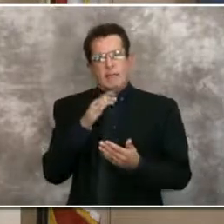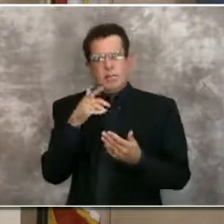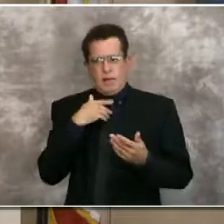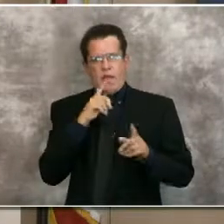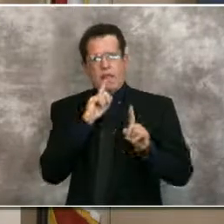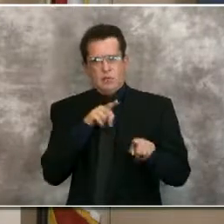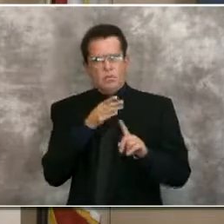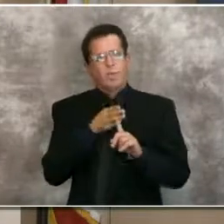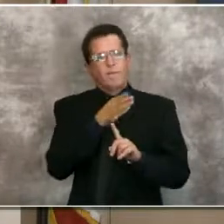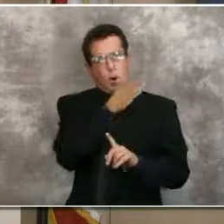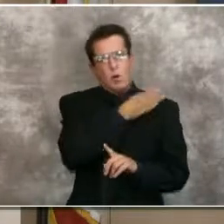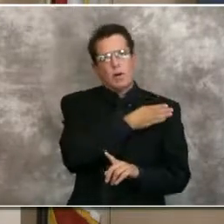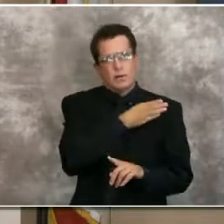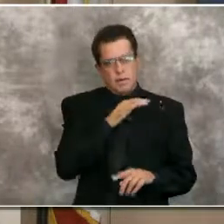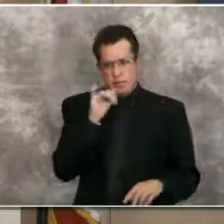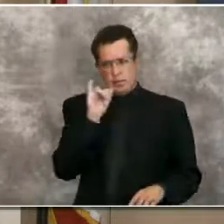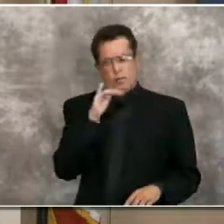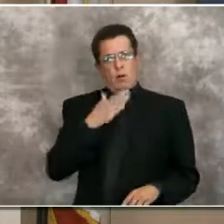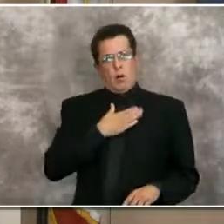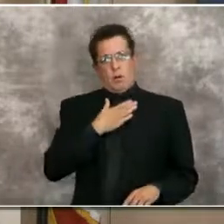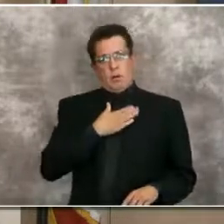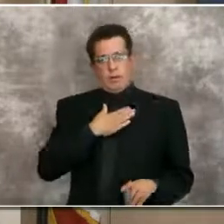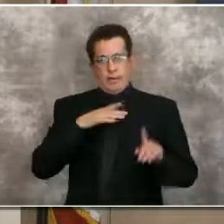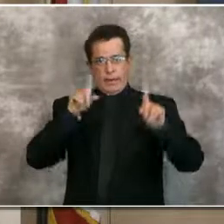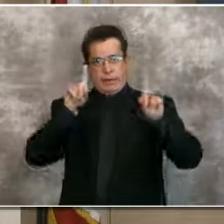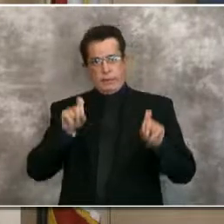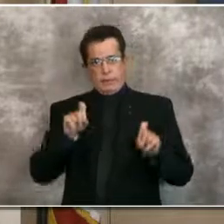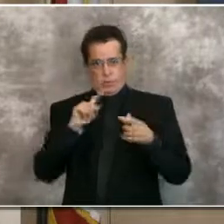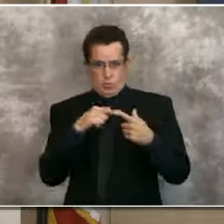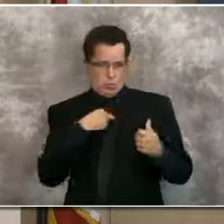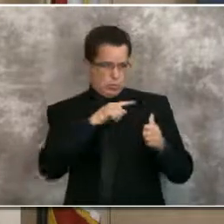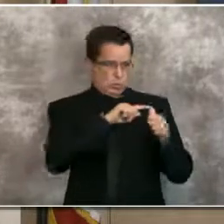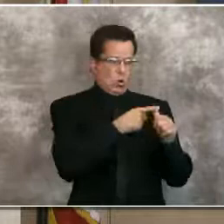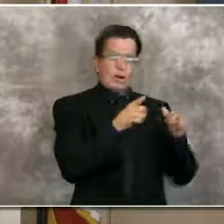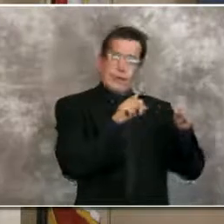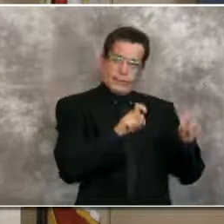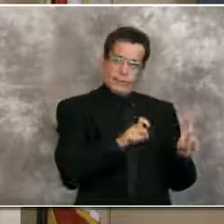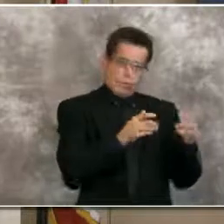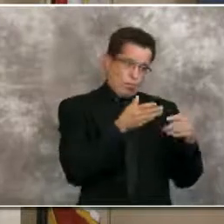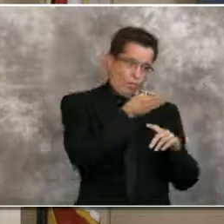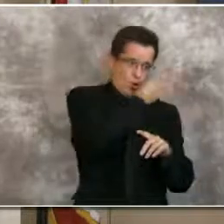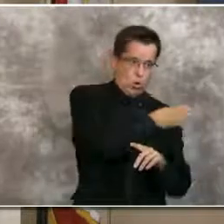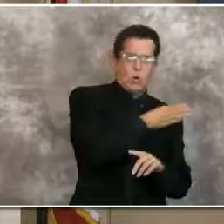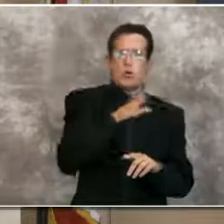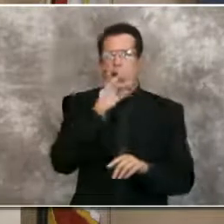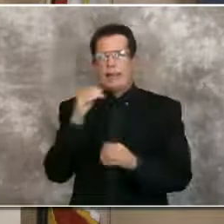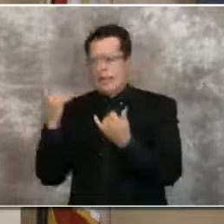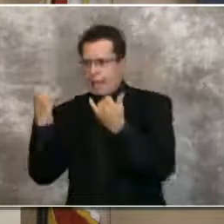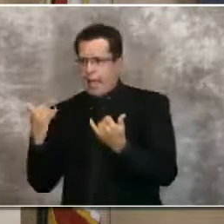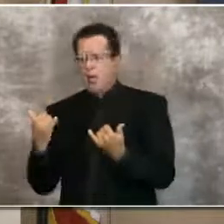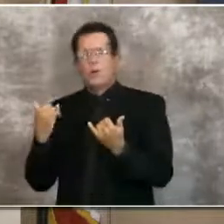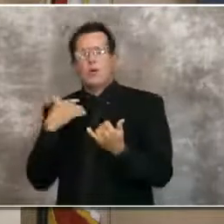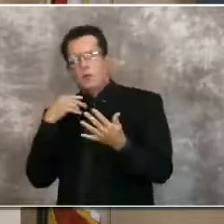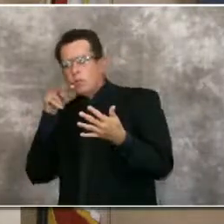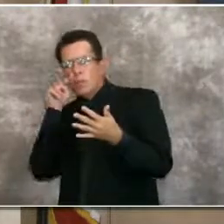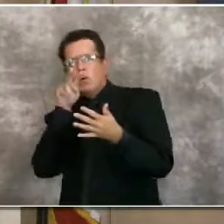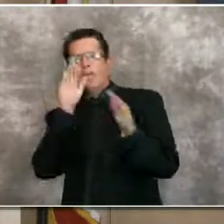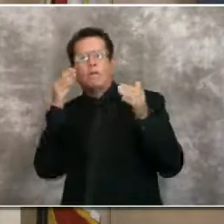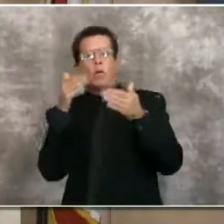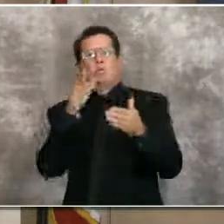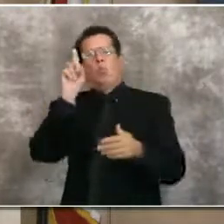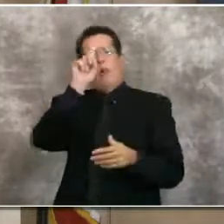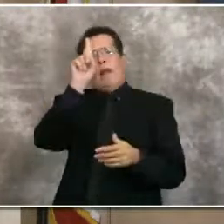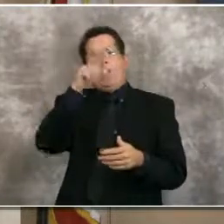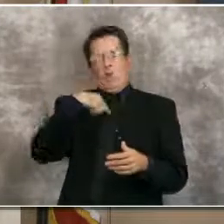is for us in testing, from when we embarked on testing to where it is today, we're testing for the people who need the test. And so